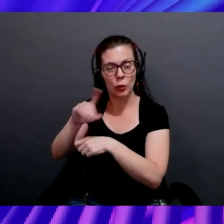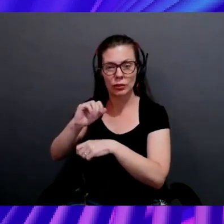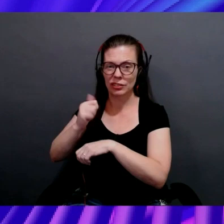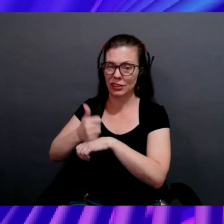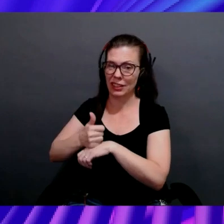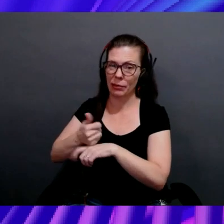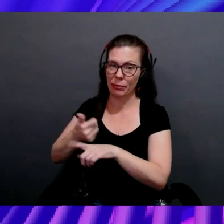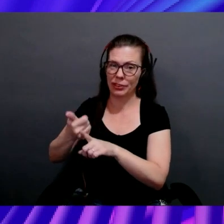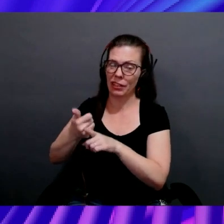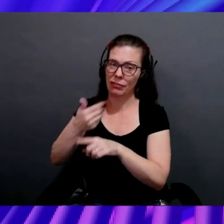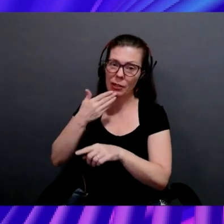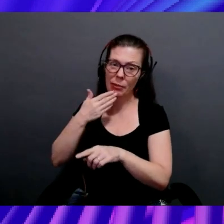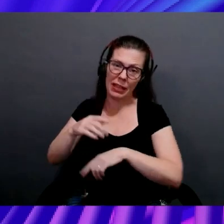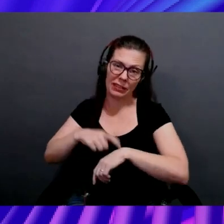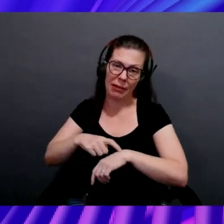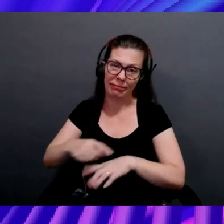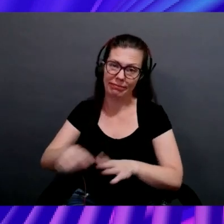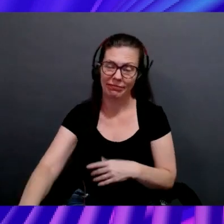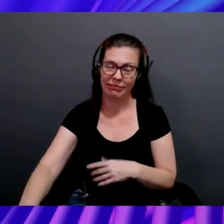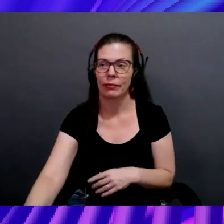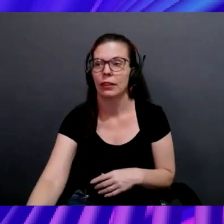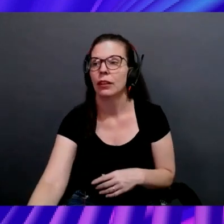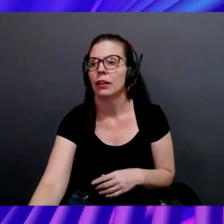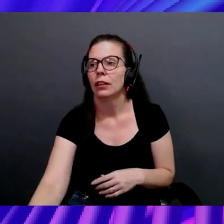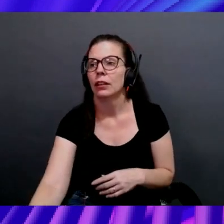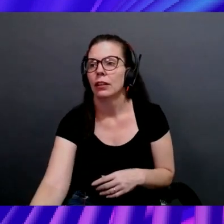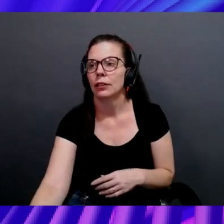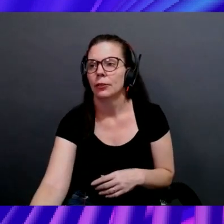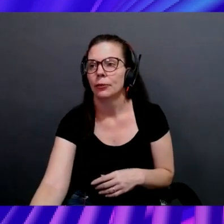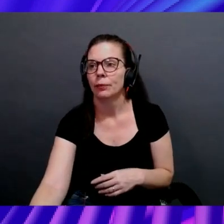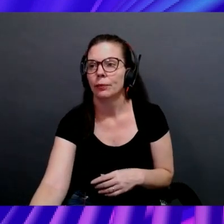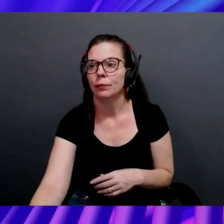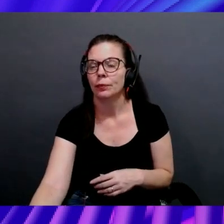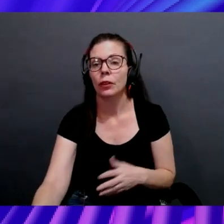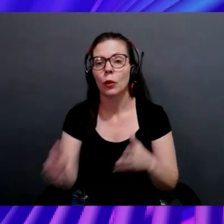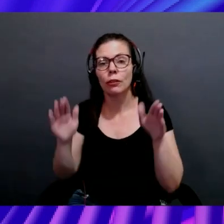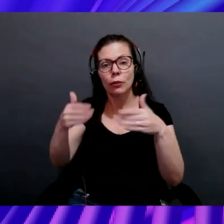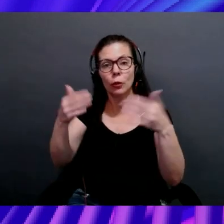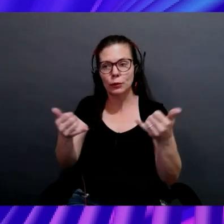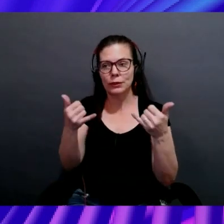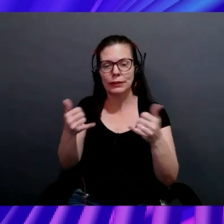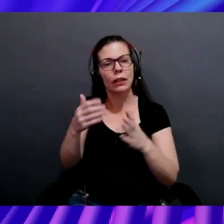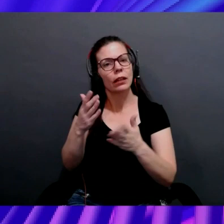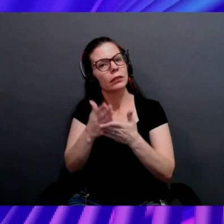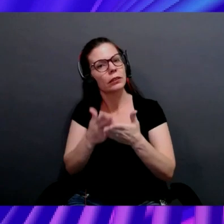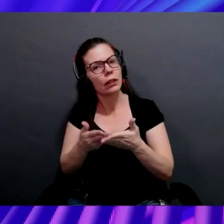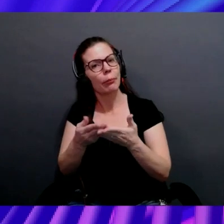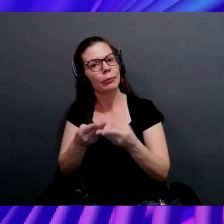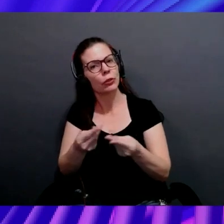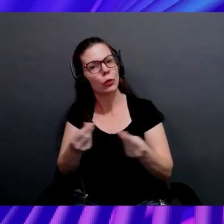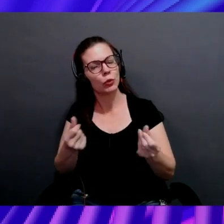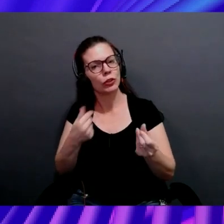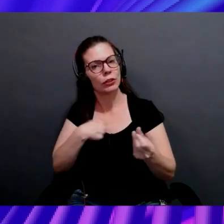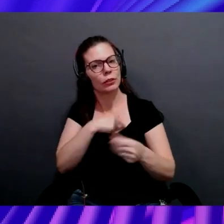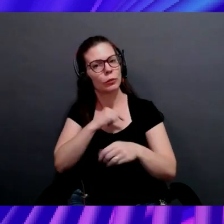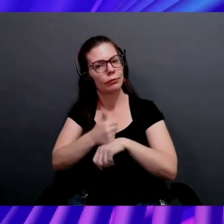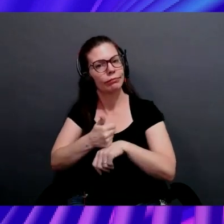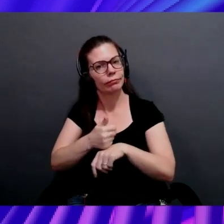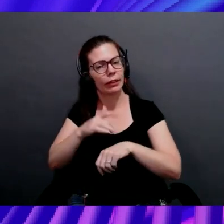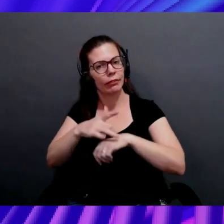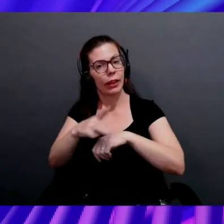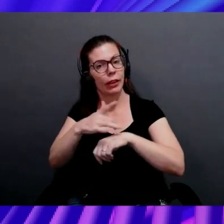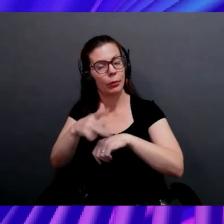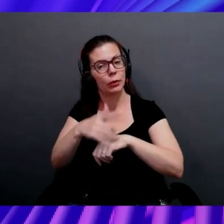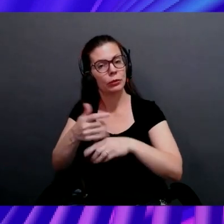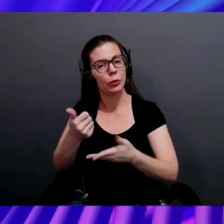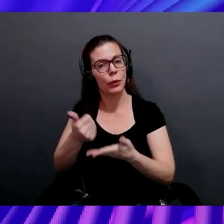time. So what I want to talk about today is some of the solutions that we have that can alleviate that